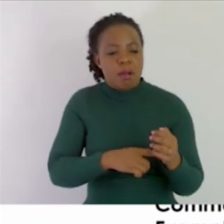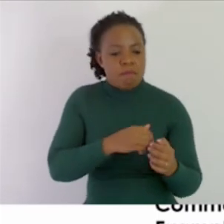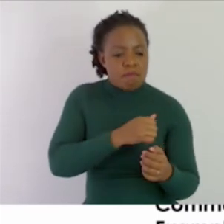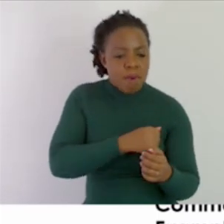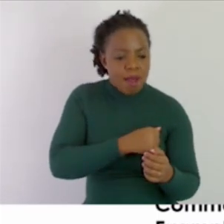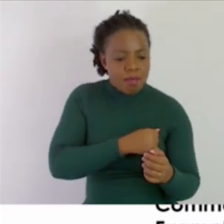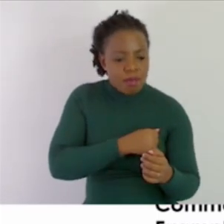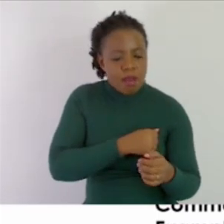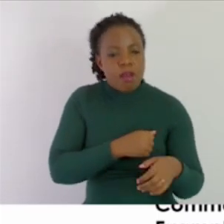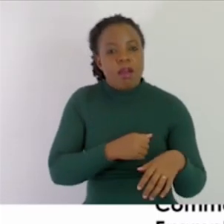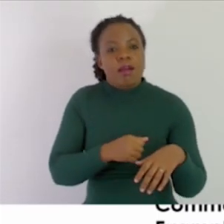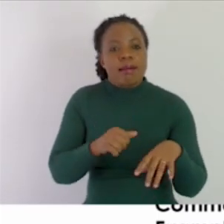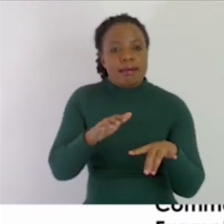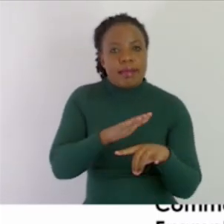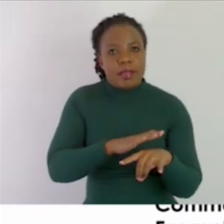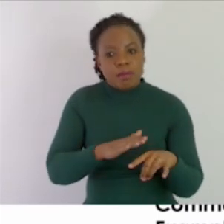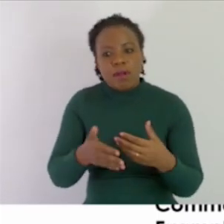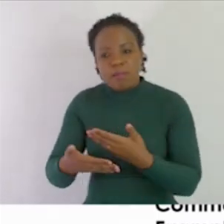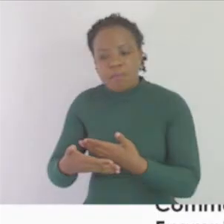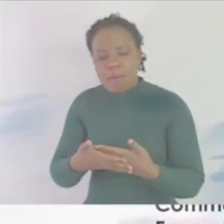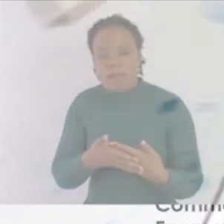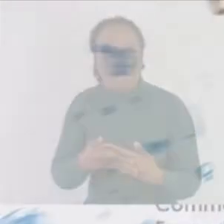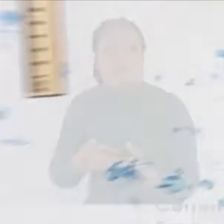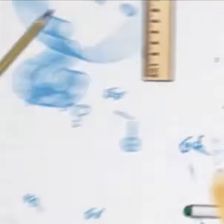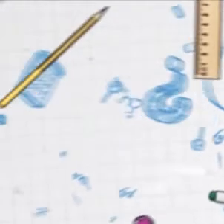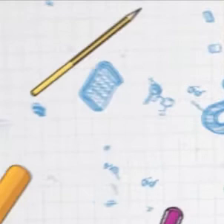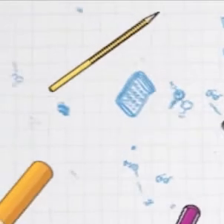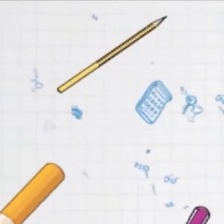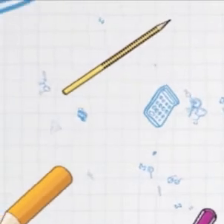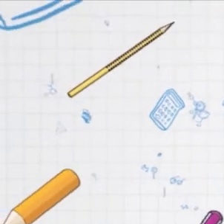animals and their young ones.